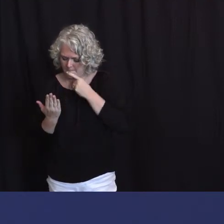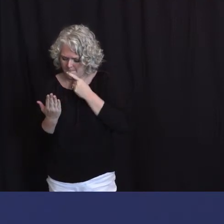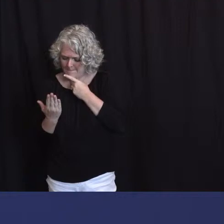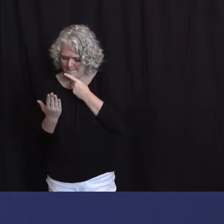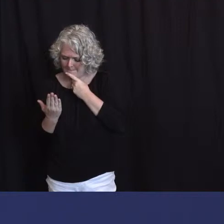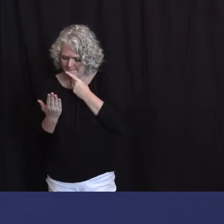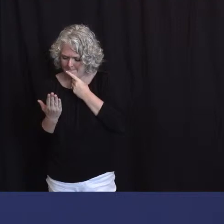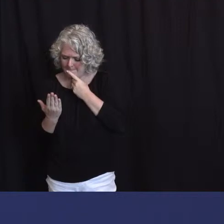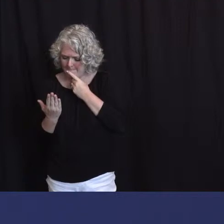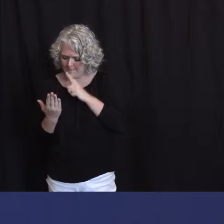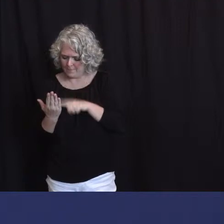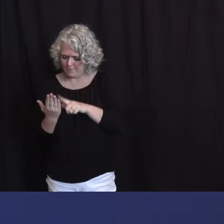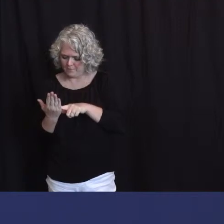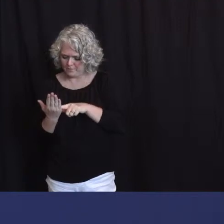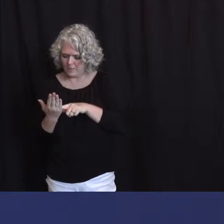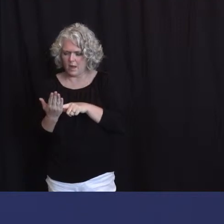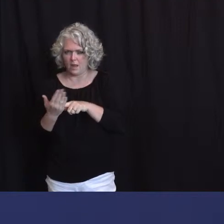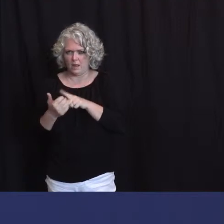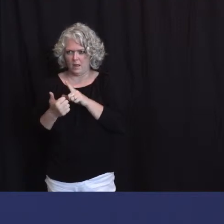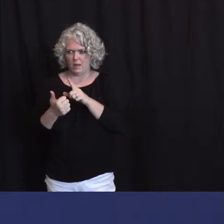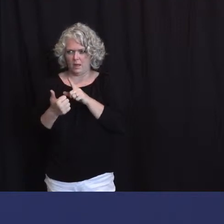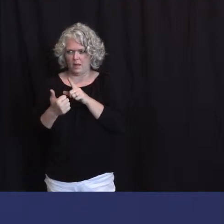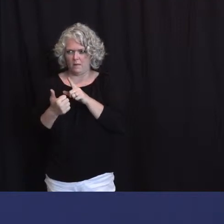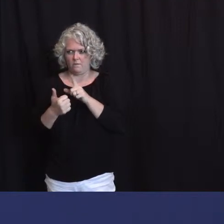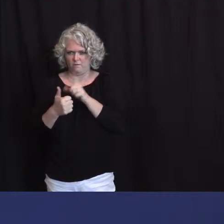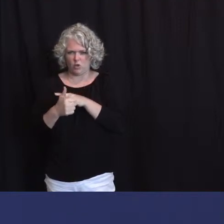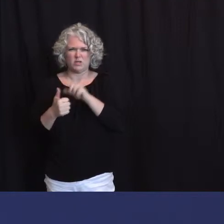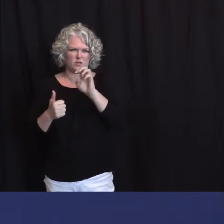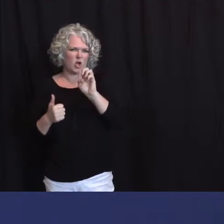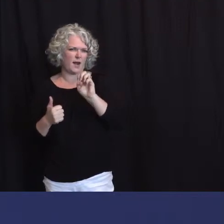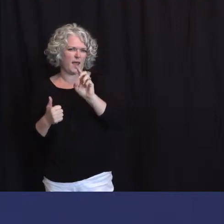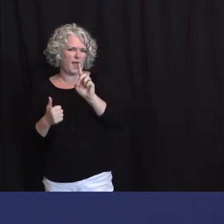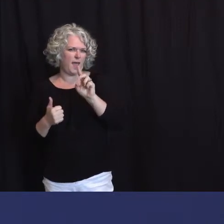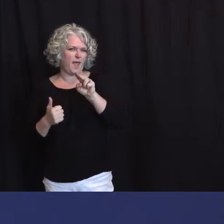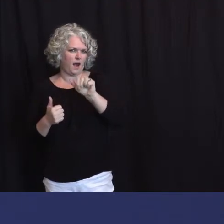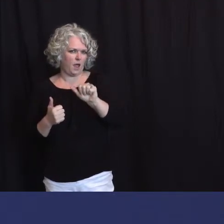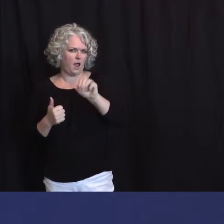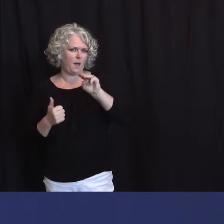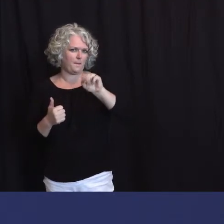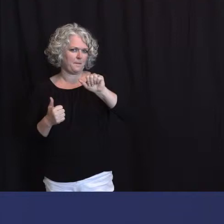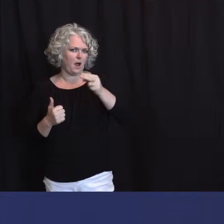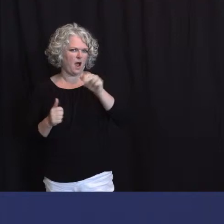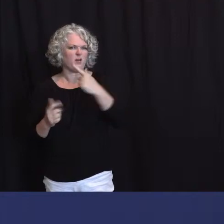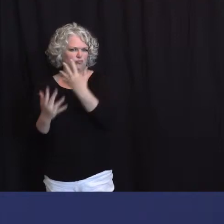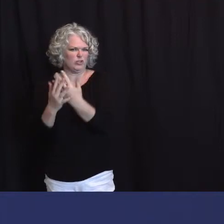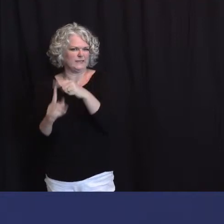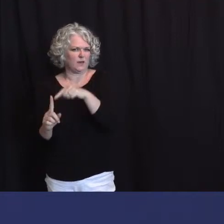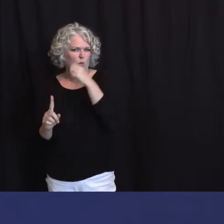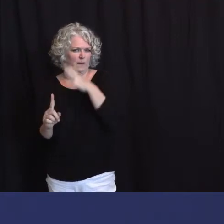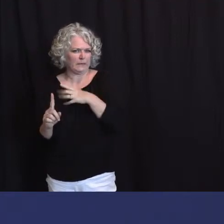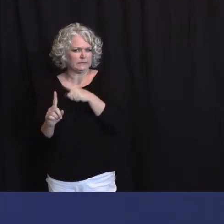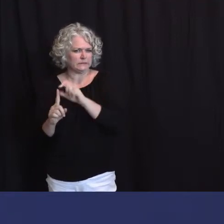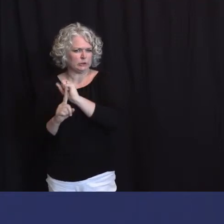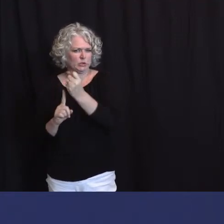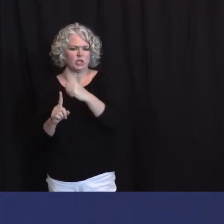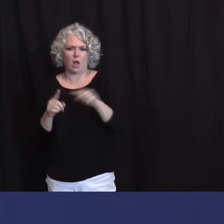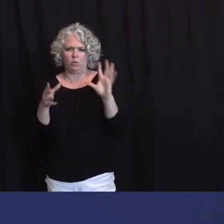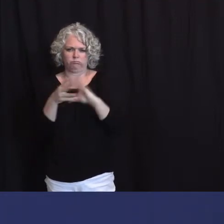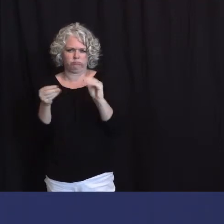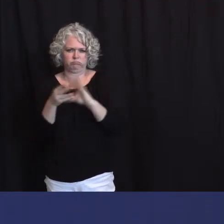I'll hit your first couple on Edna Mahan and then pass it to Judy and Tina for any color.